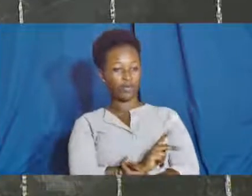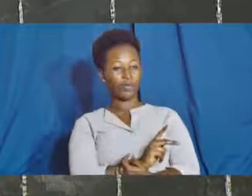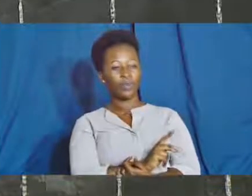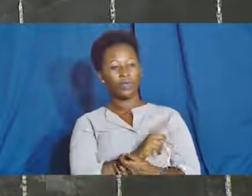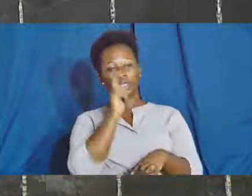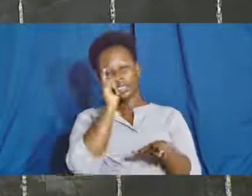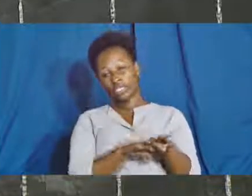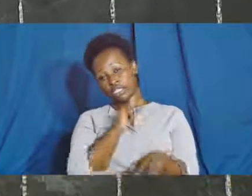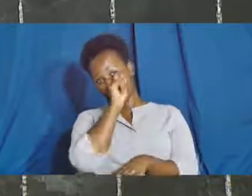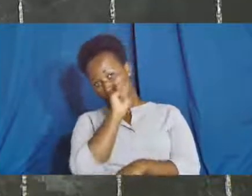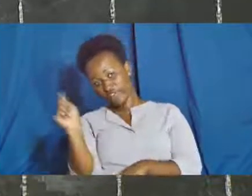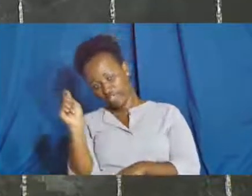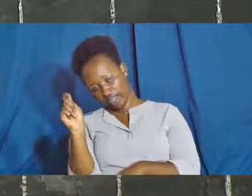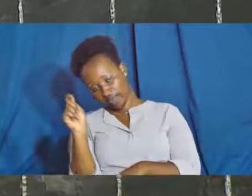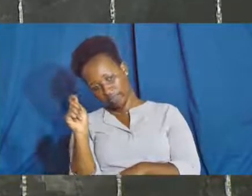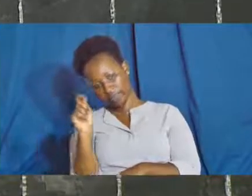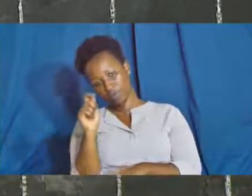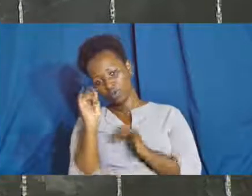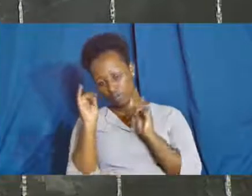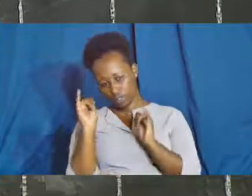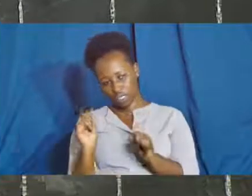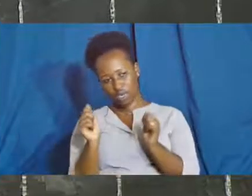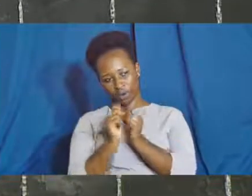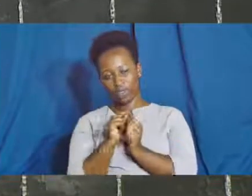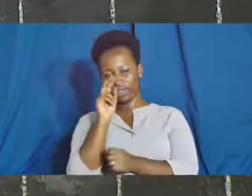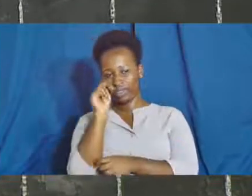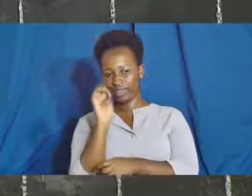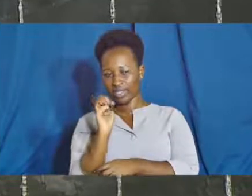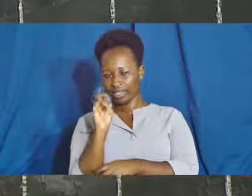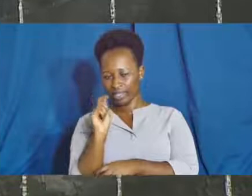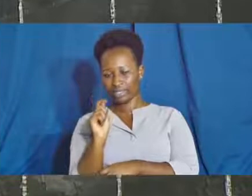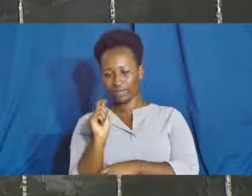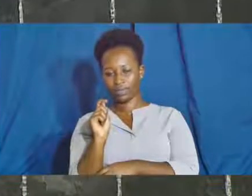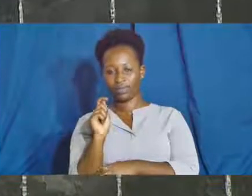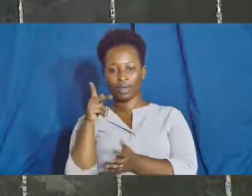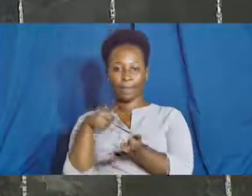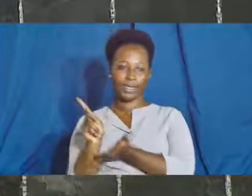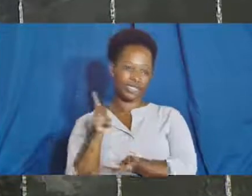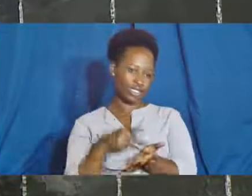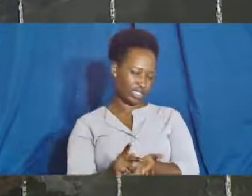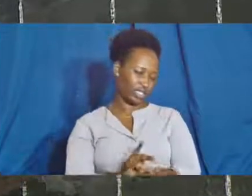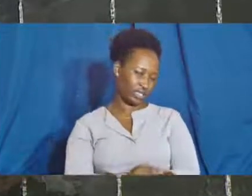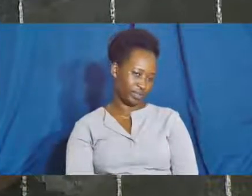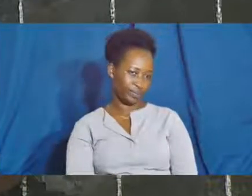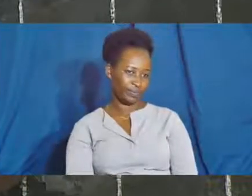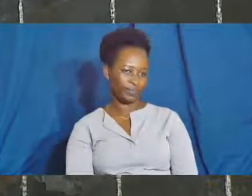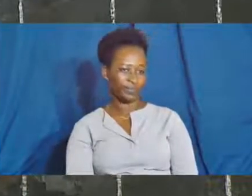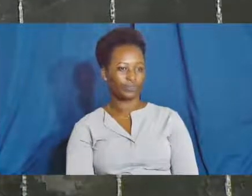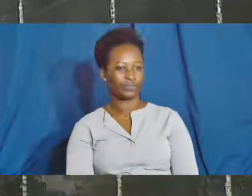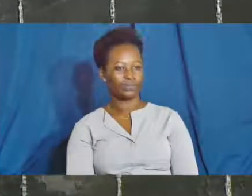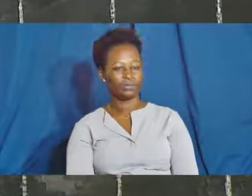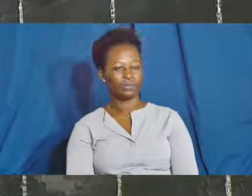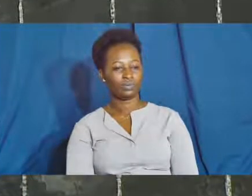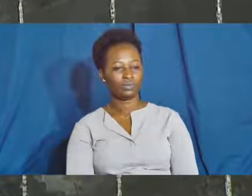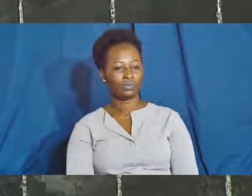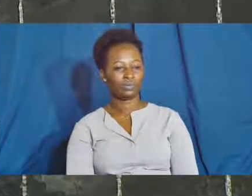So when you less them, you remain with net purchases. So this figure is our net purchases.